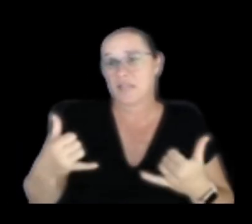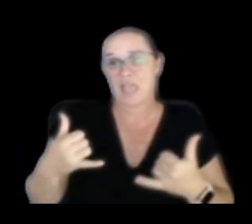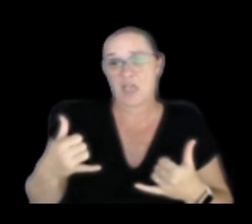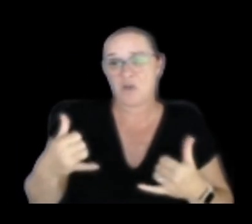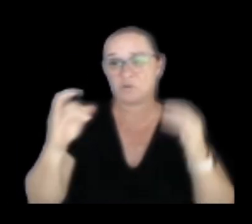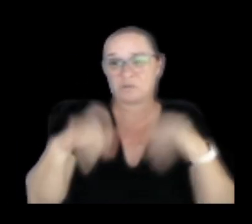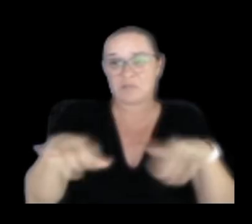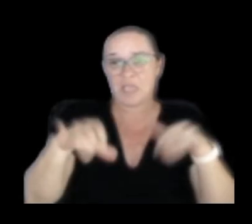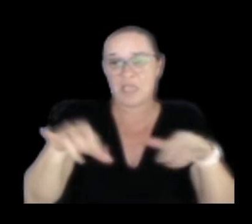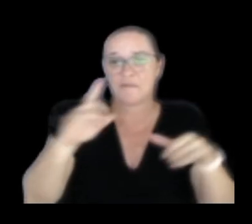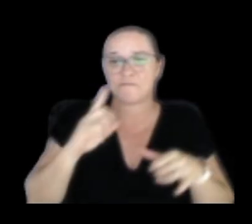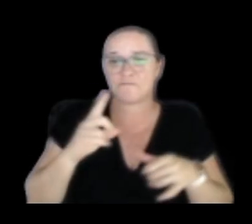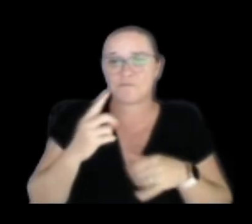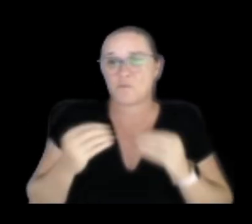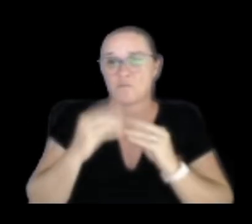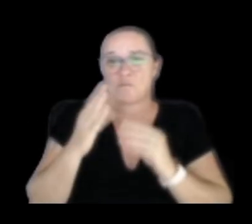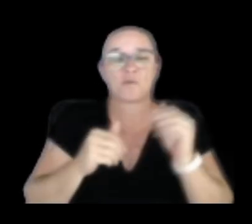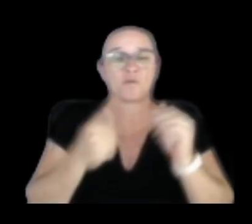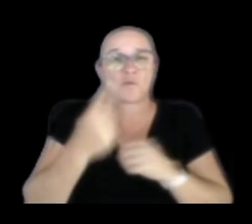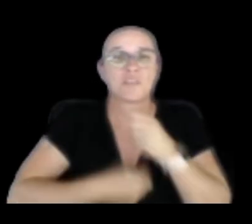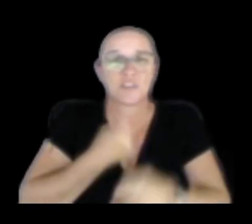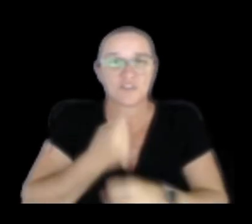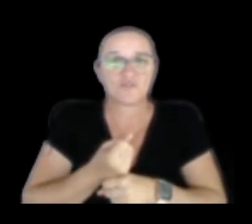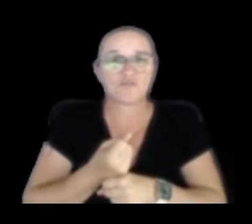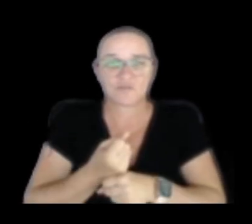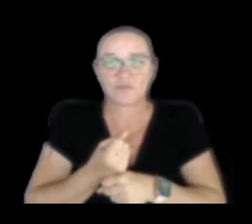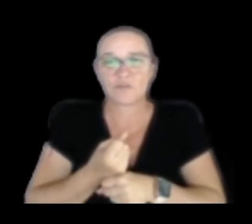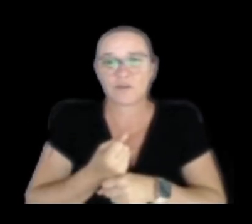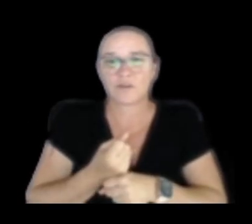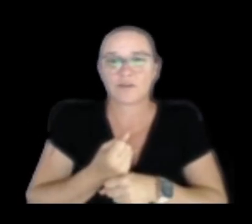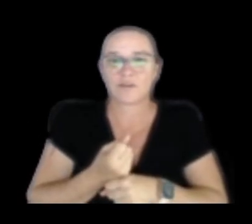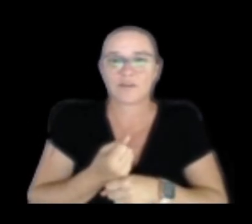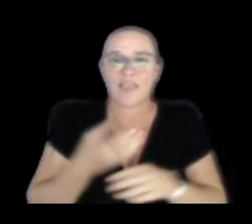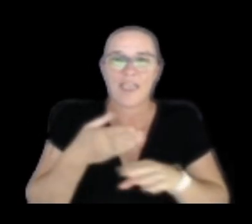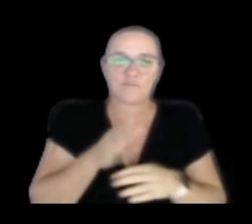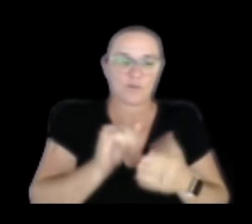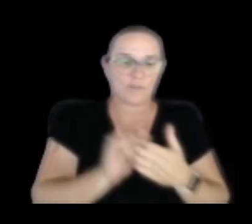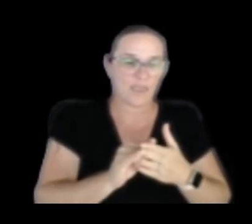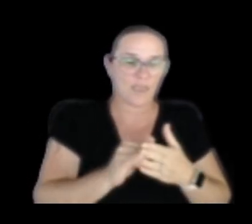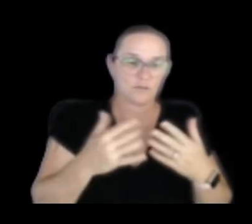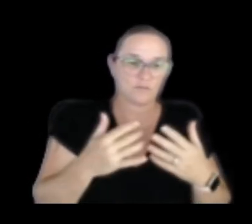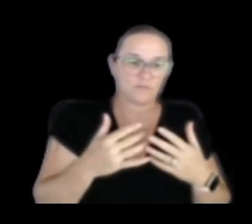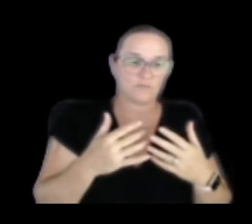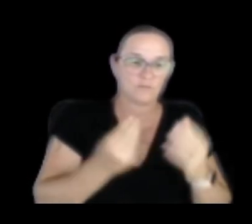now, following the initial recovery from the 2022 eruption.